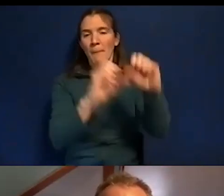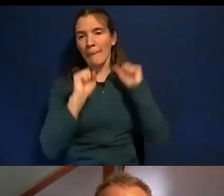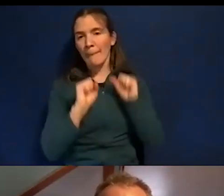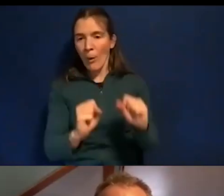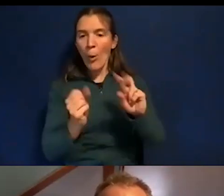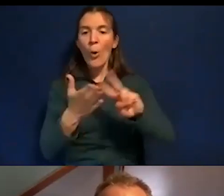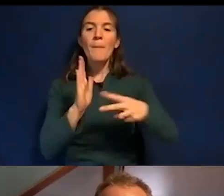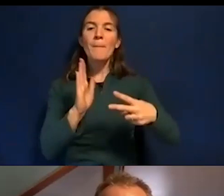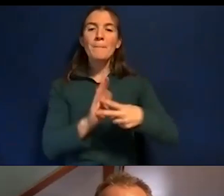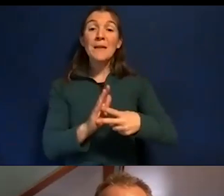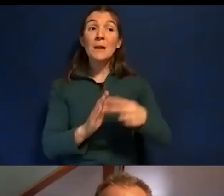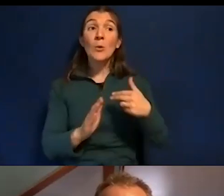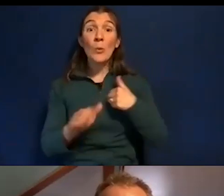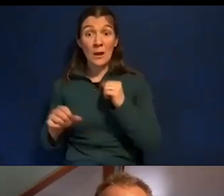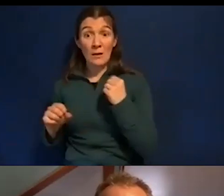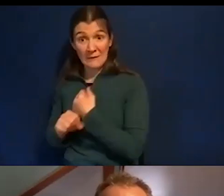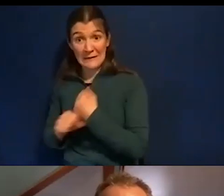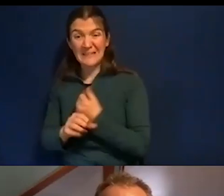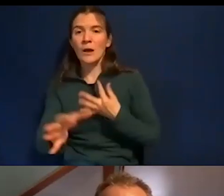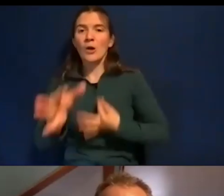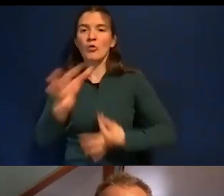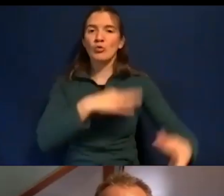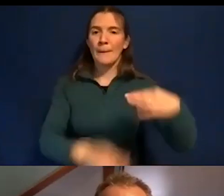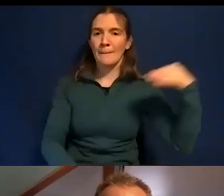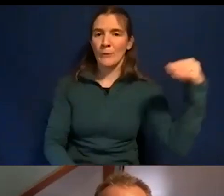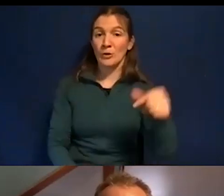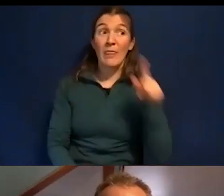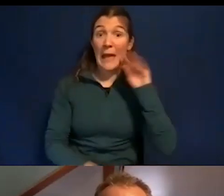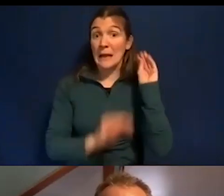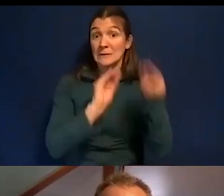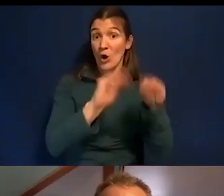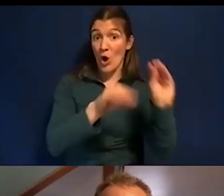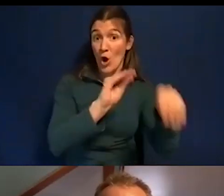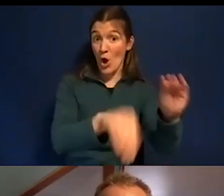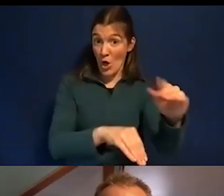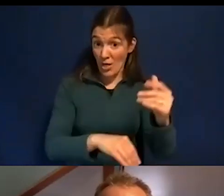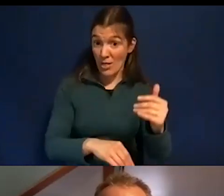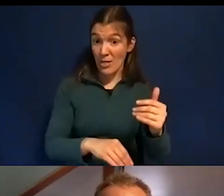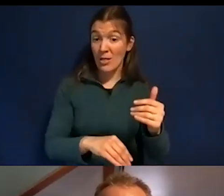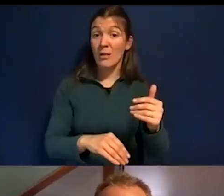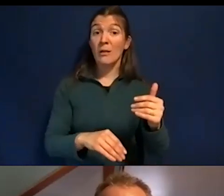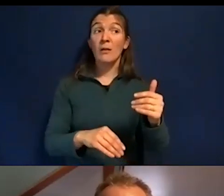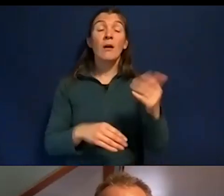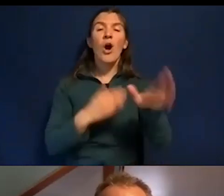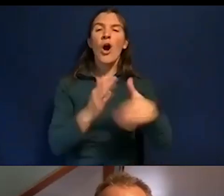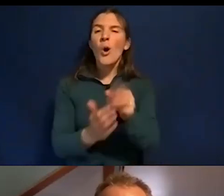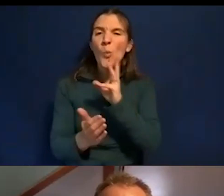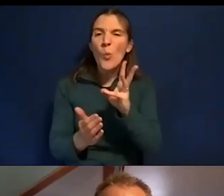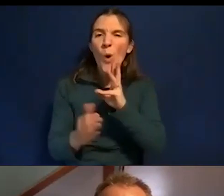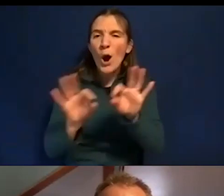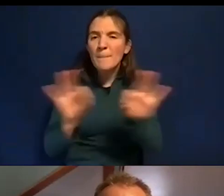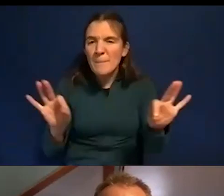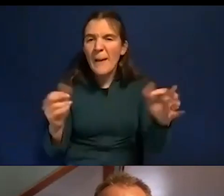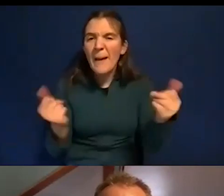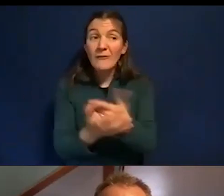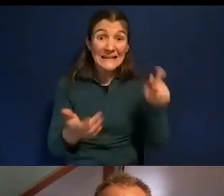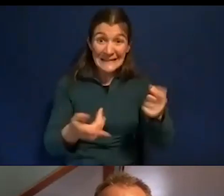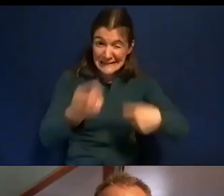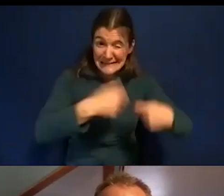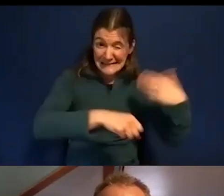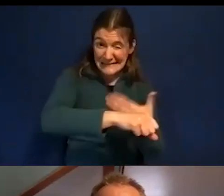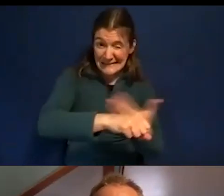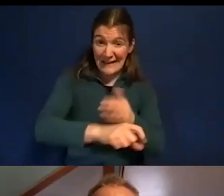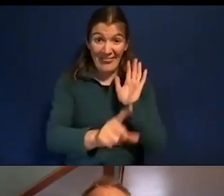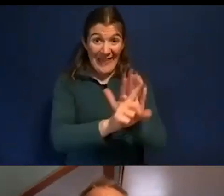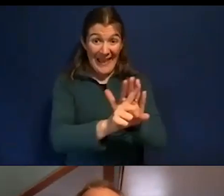a reimbursement agreement where they would install all the requested water infrastructure within the limits of